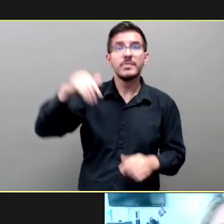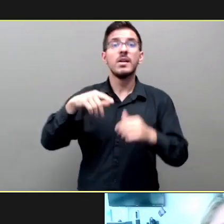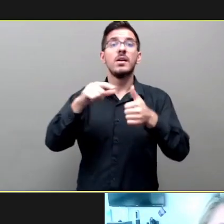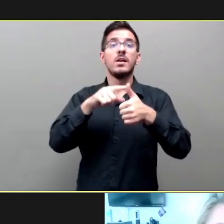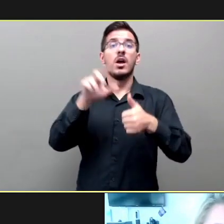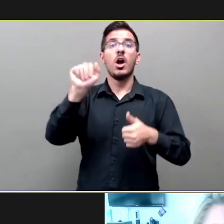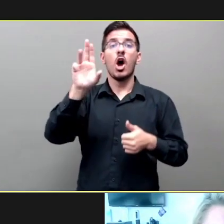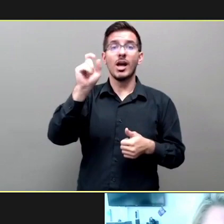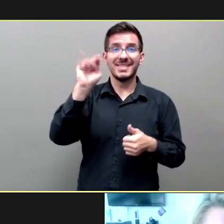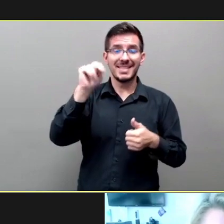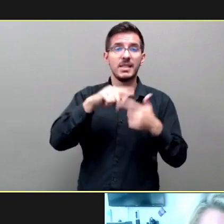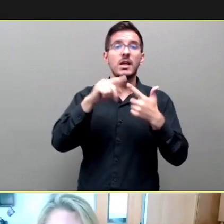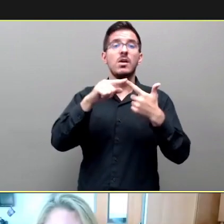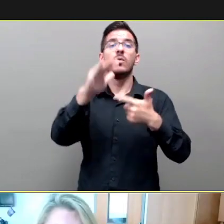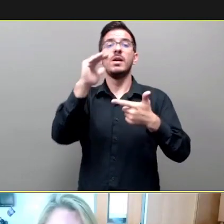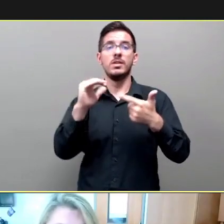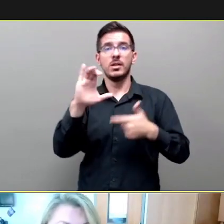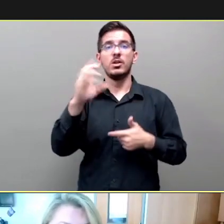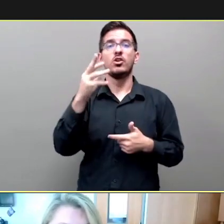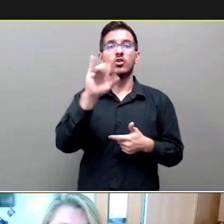McKee with KRQE.